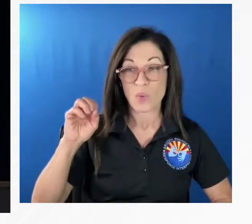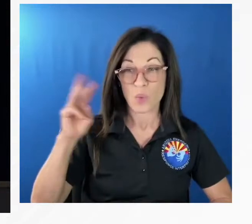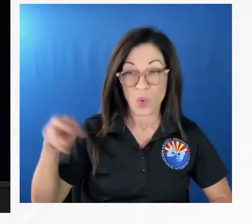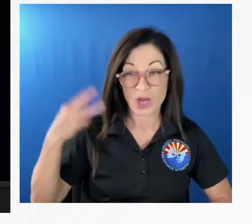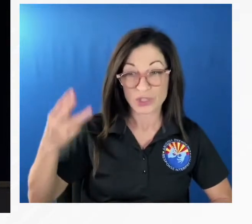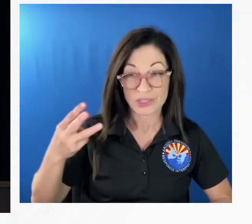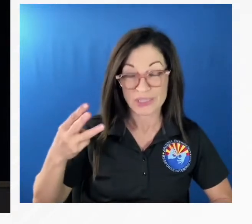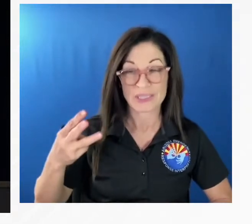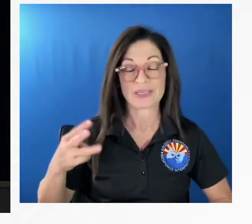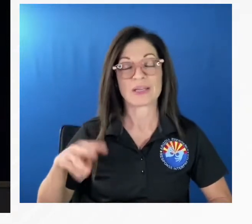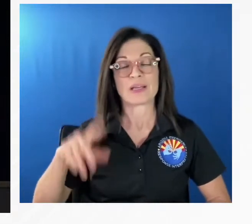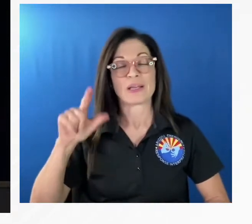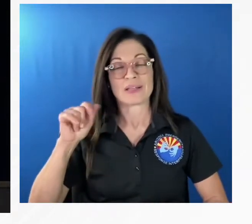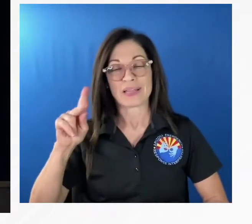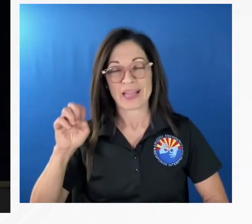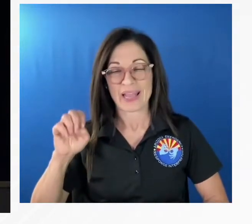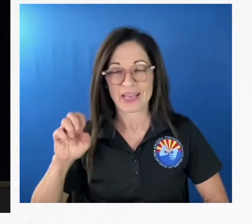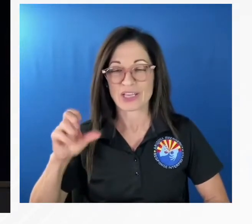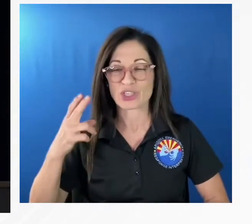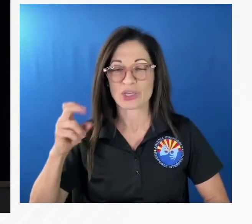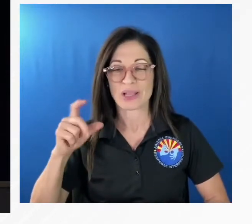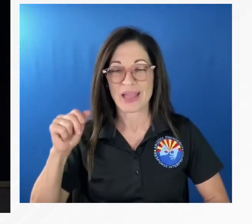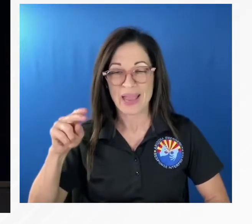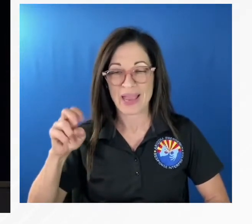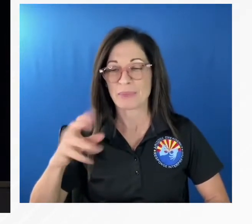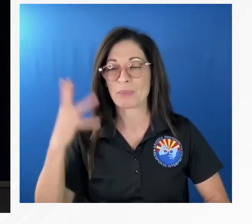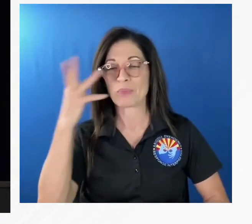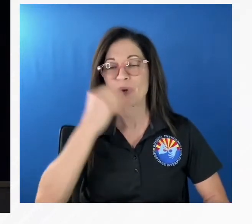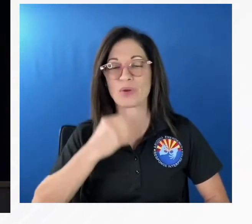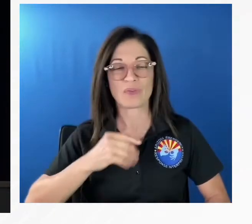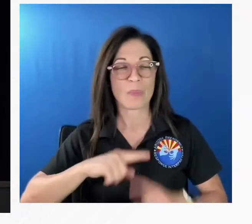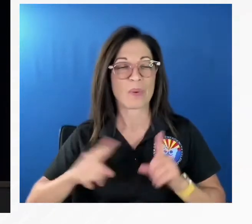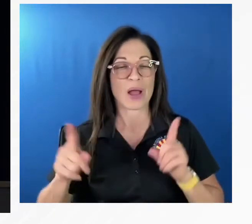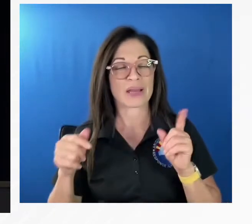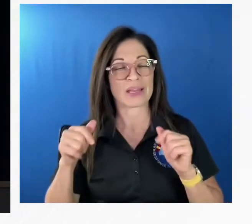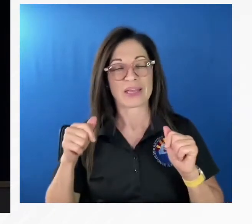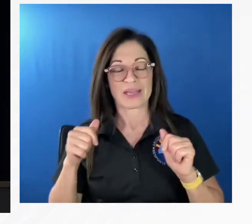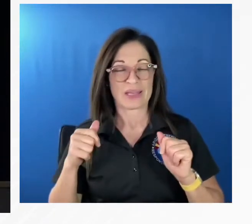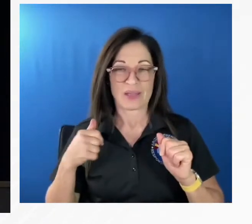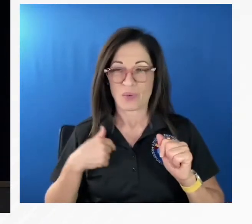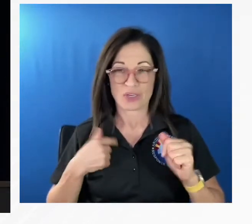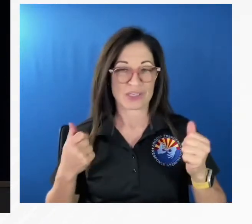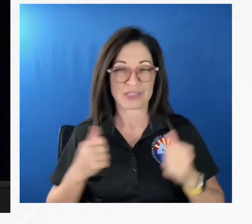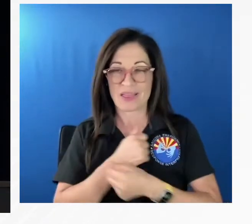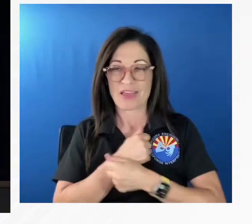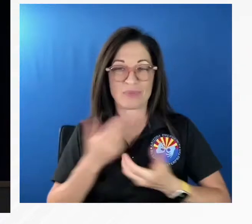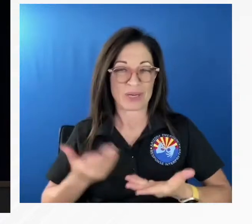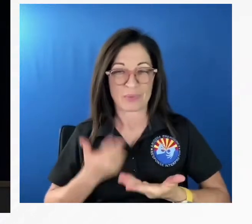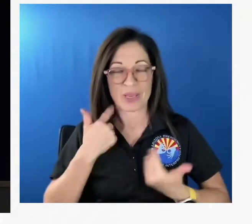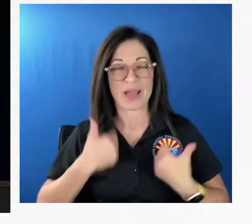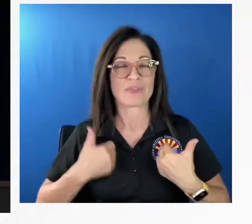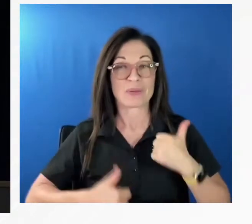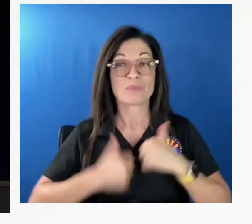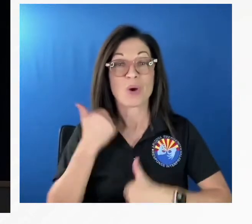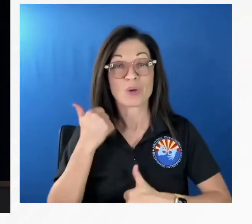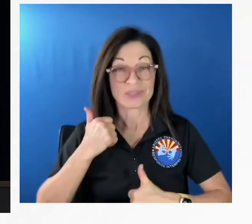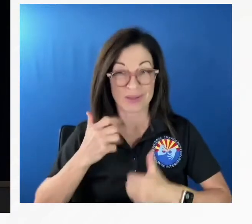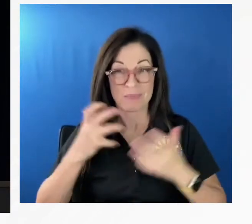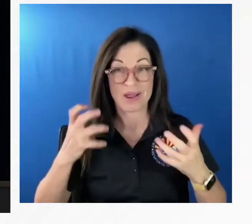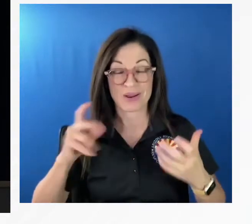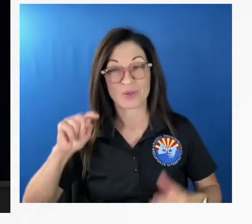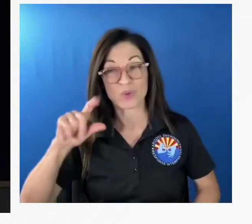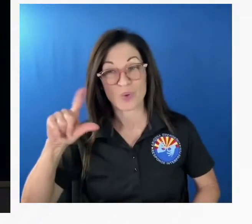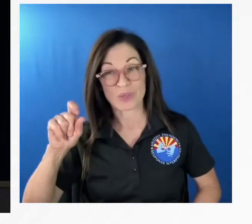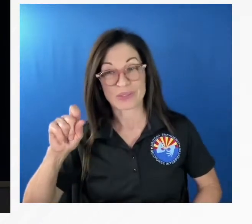area, but we always appreciate coming to Southern California because that's really where we have the most tools to be able to implement plans like that. So we all feel very